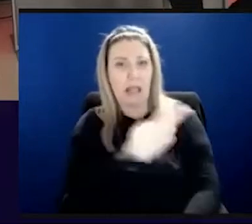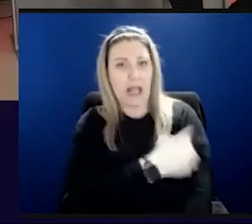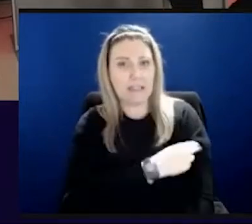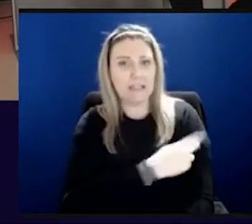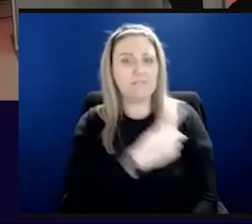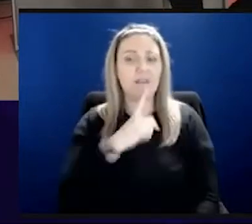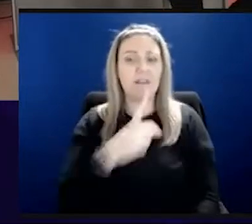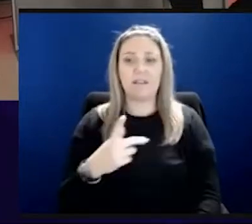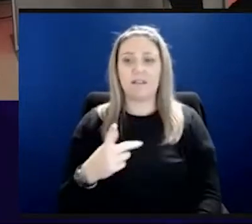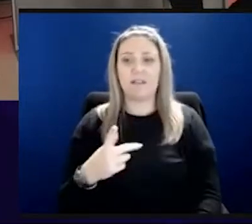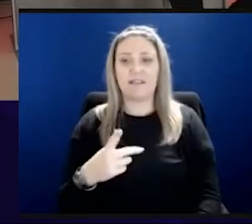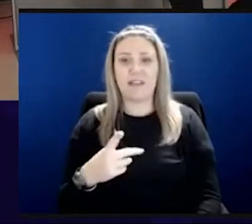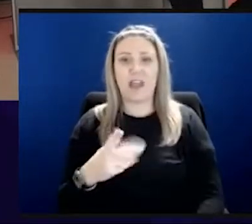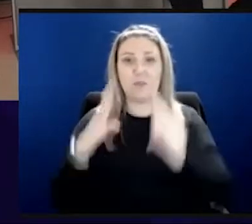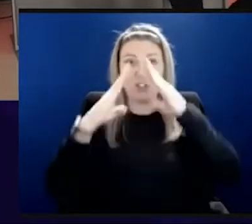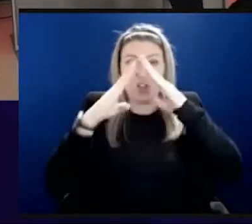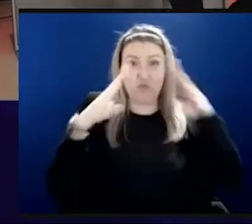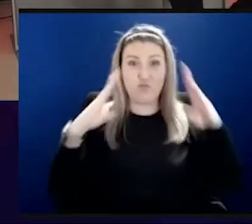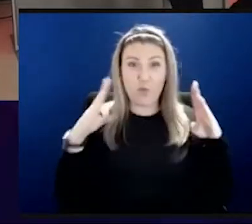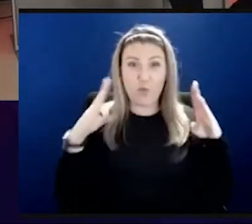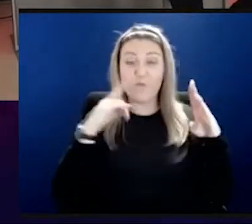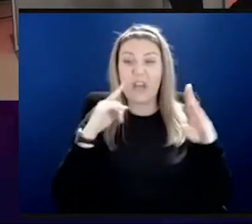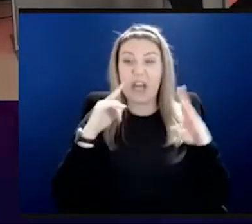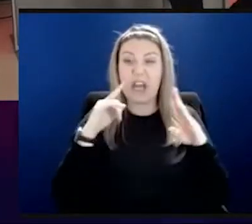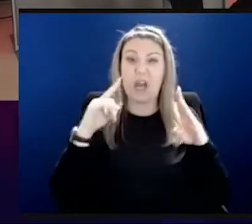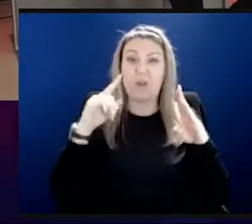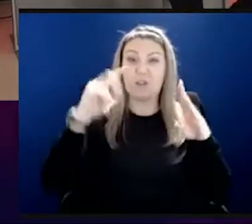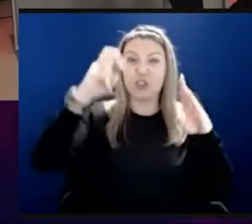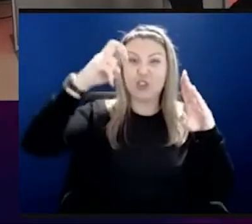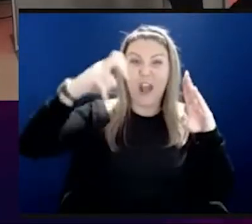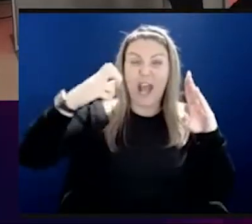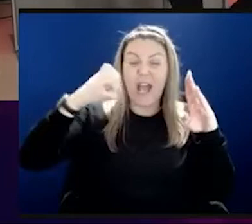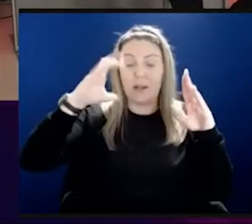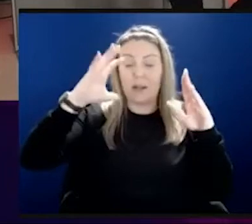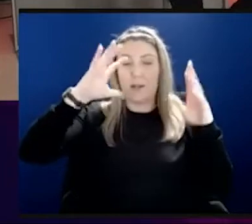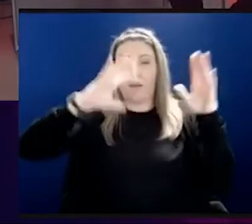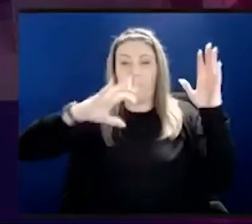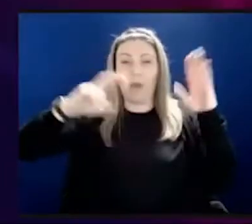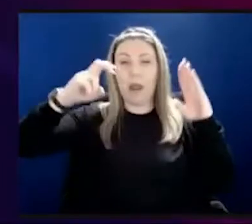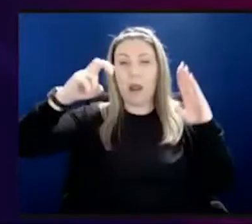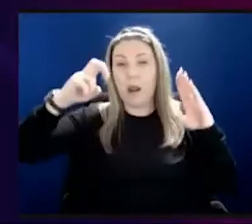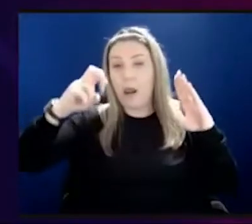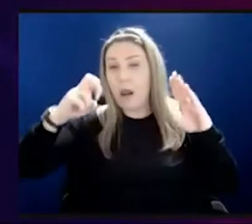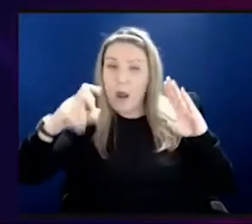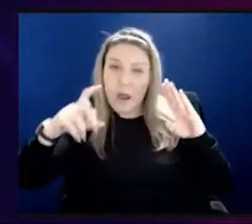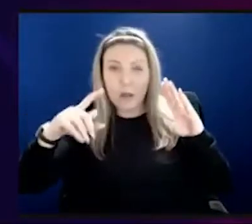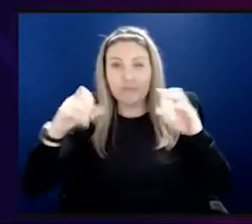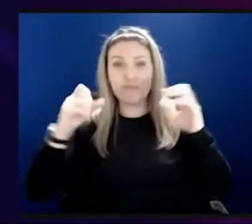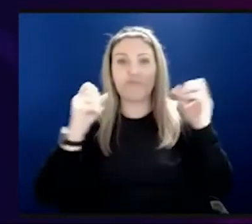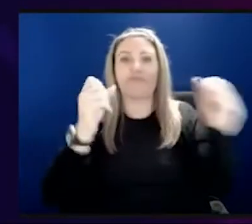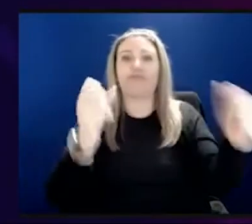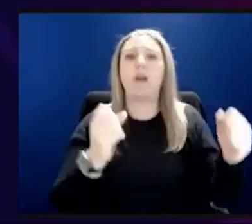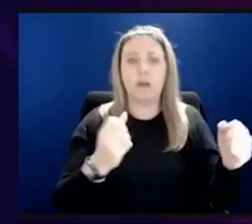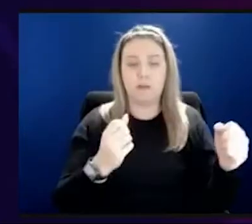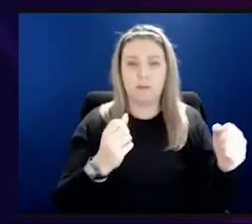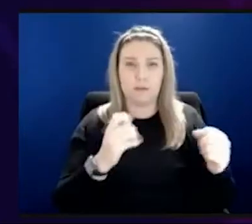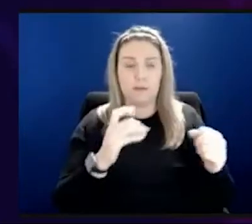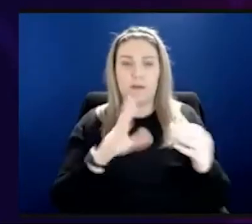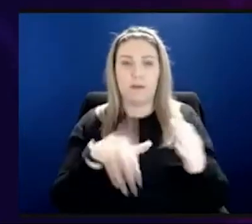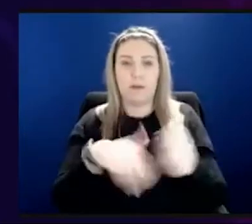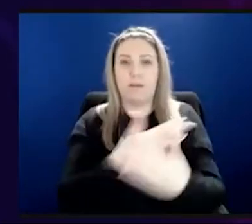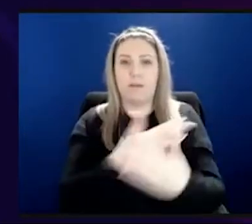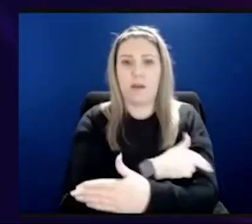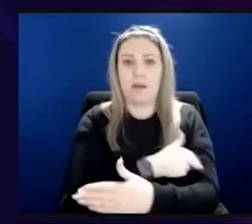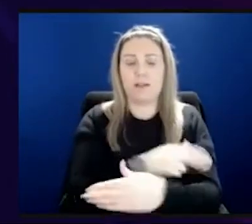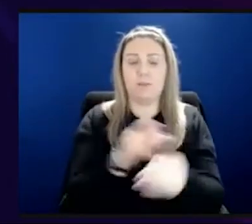literally on a roof and I was trying to get down. I was dizzy. And then I remember driving myself to the hospital and I was dizzy, got lost. And then